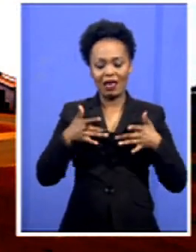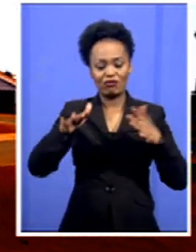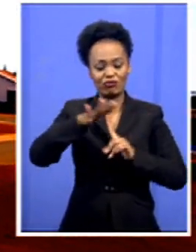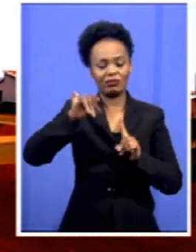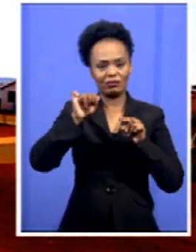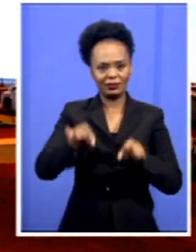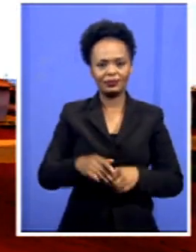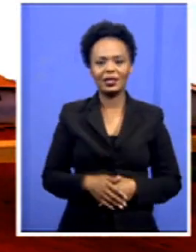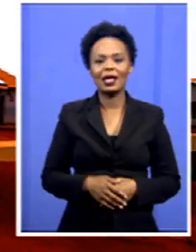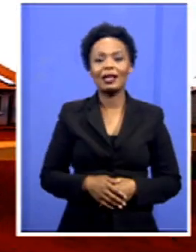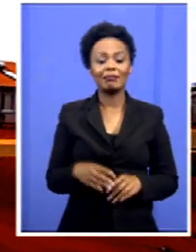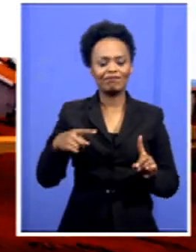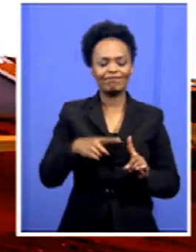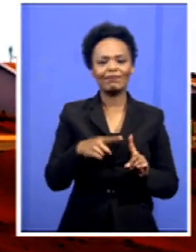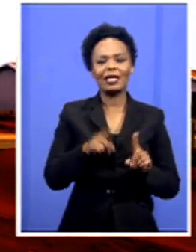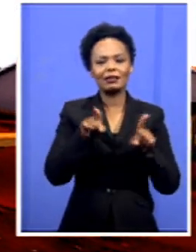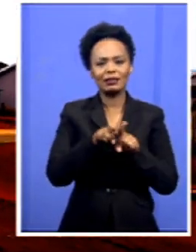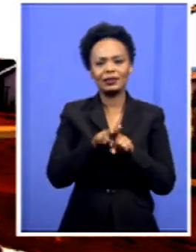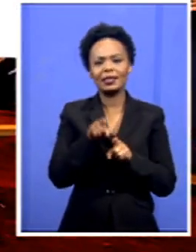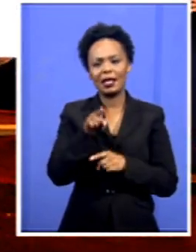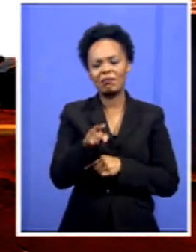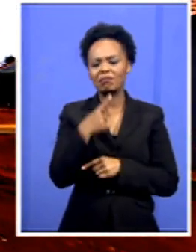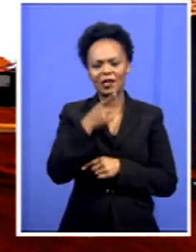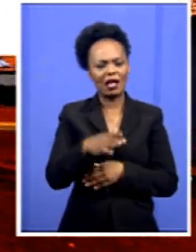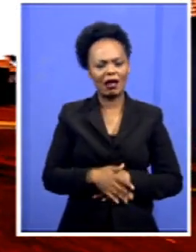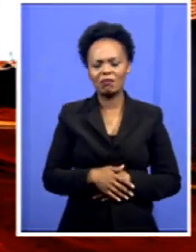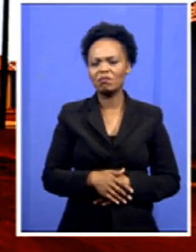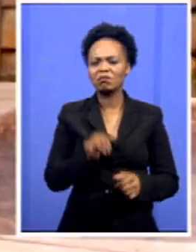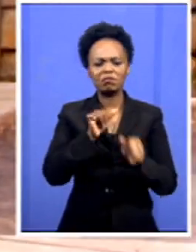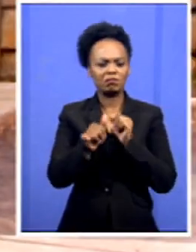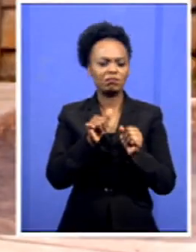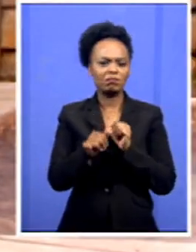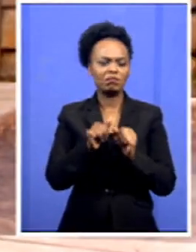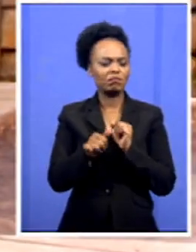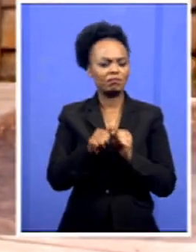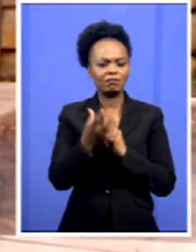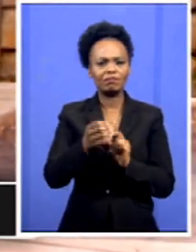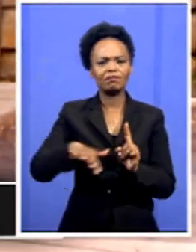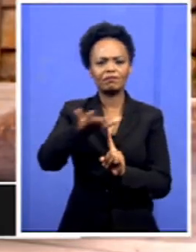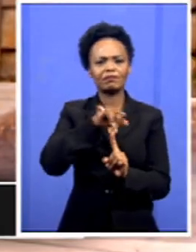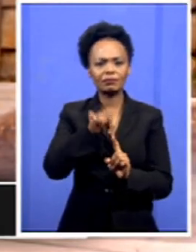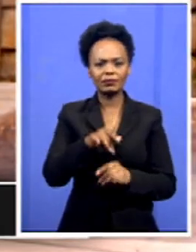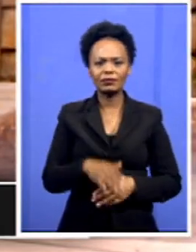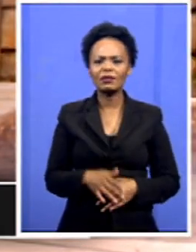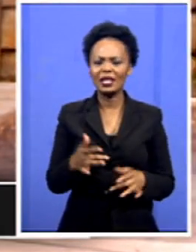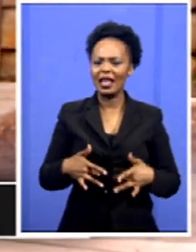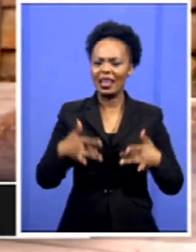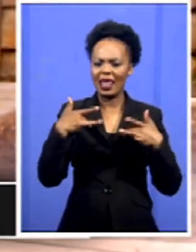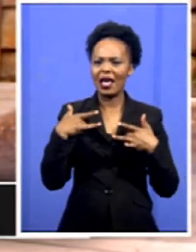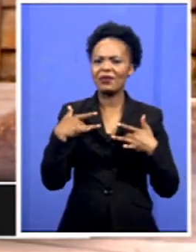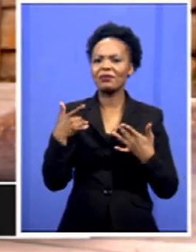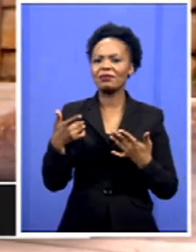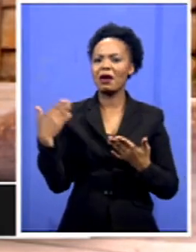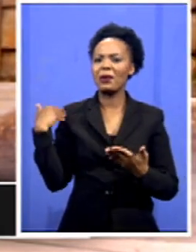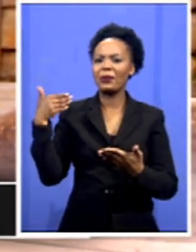area, she also echoes Harding's sentiments. Even though I'm saying I lived here